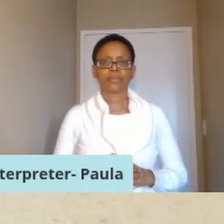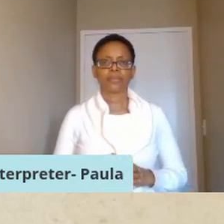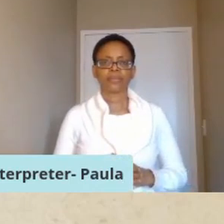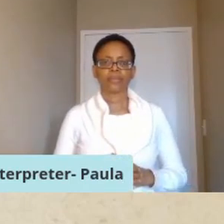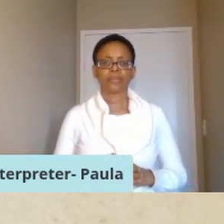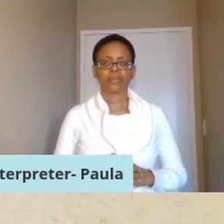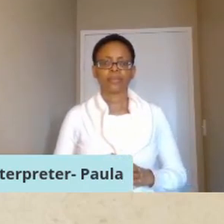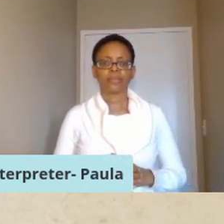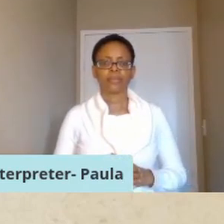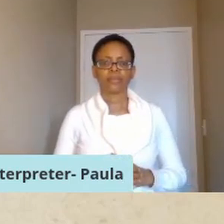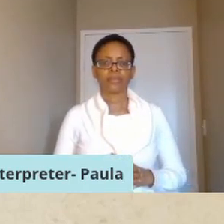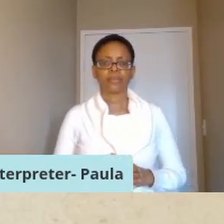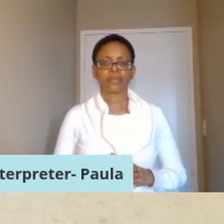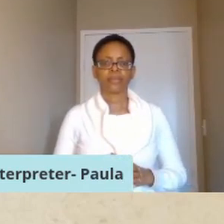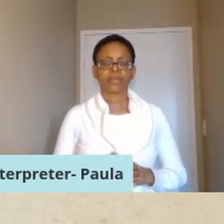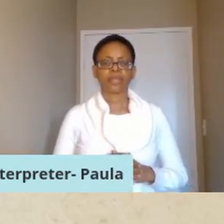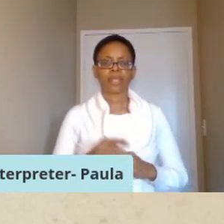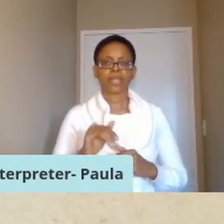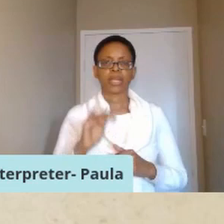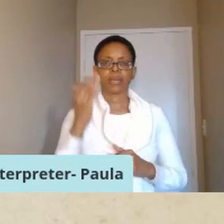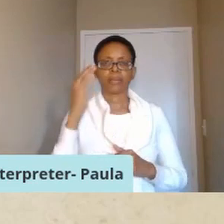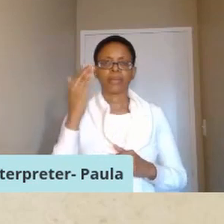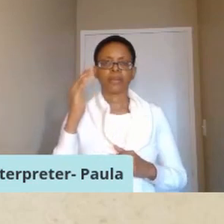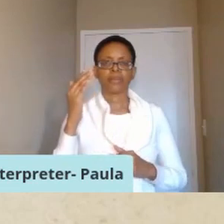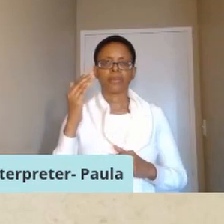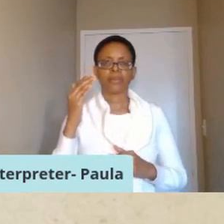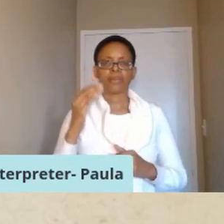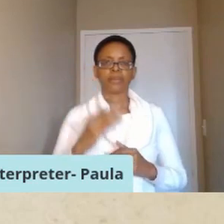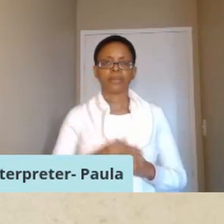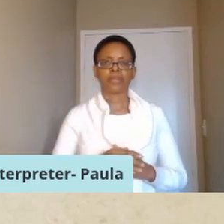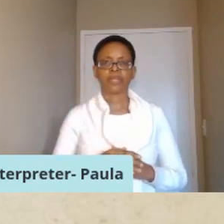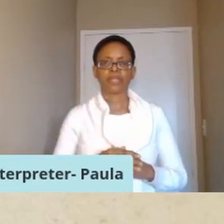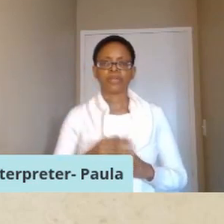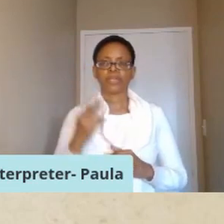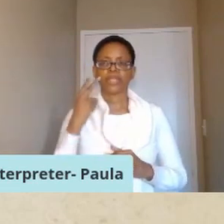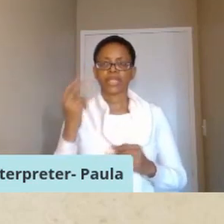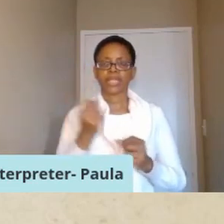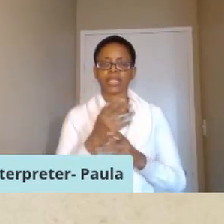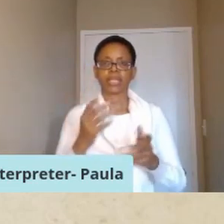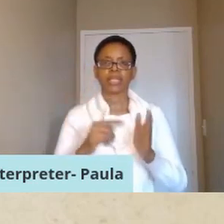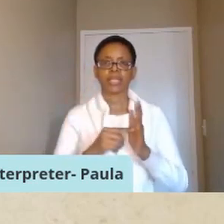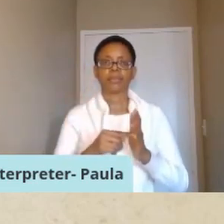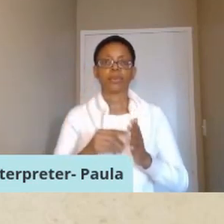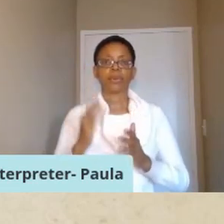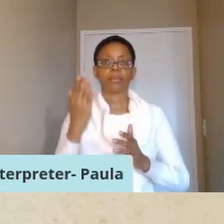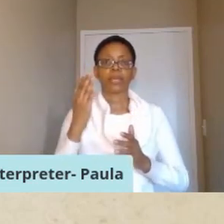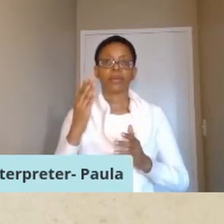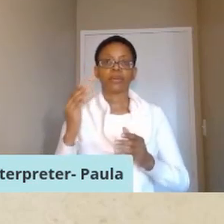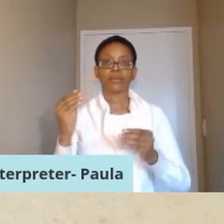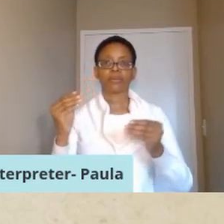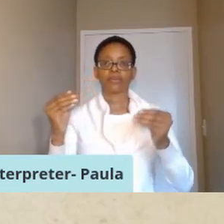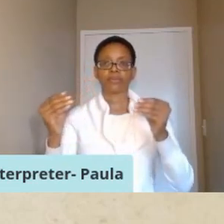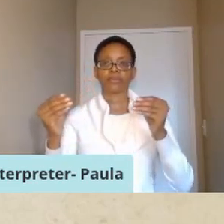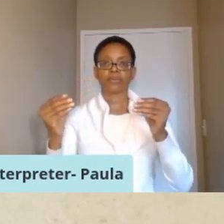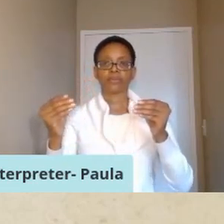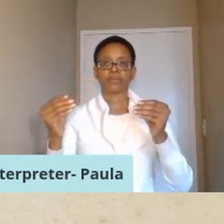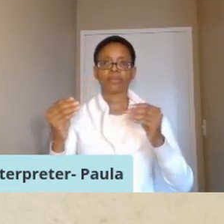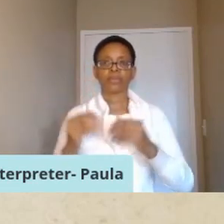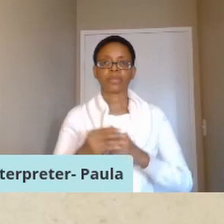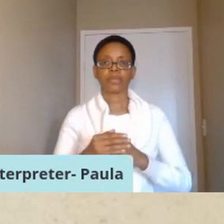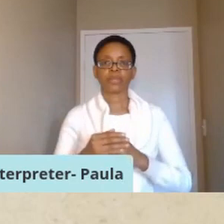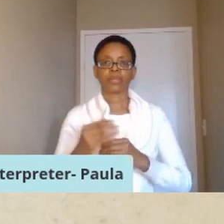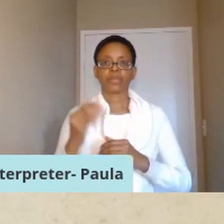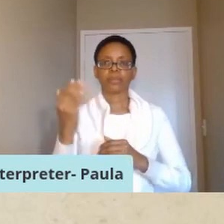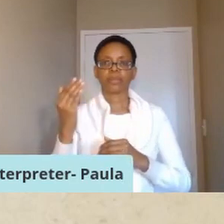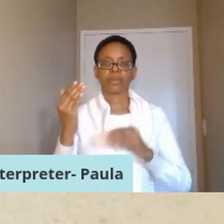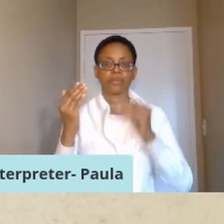Sina, like as a mirror. So that can reflect anything. If you turn your mirror to a flower, it will reflect flower. If you